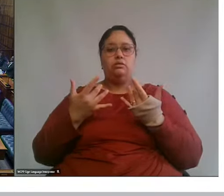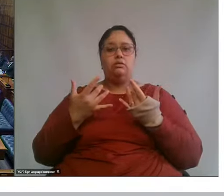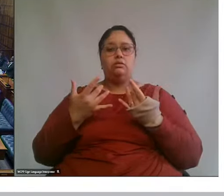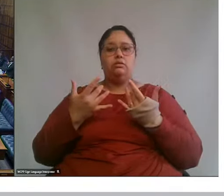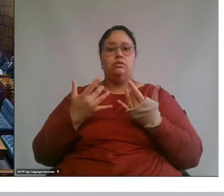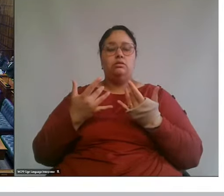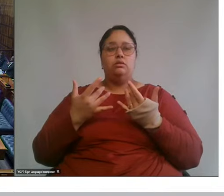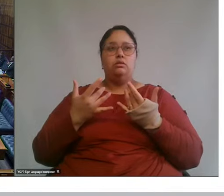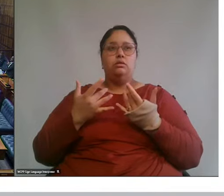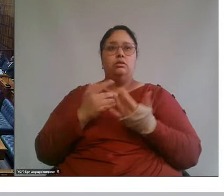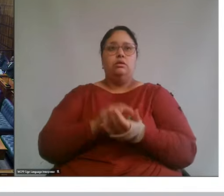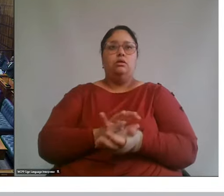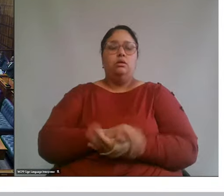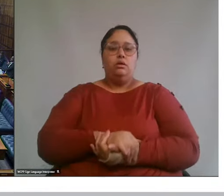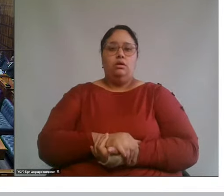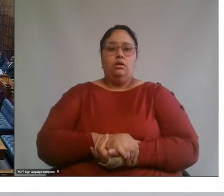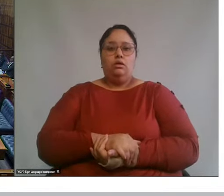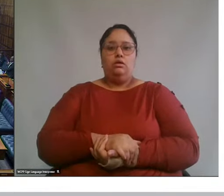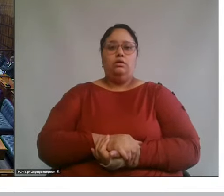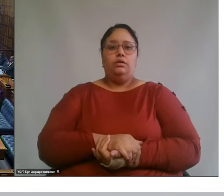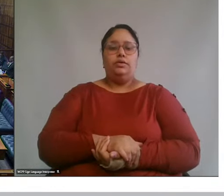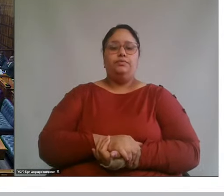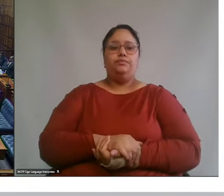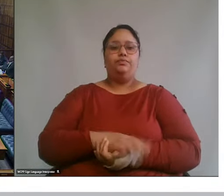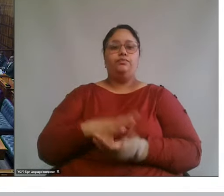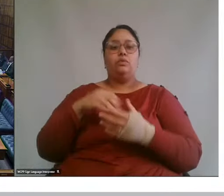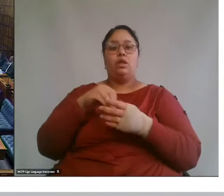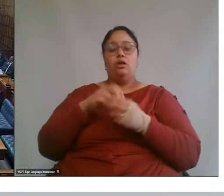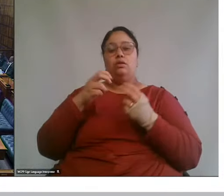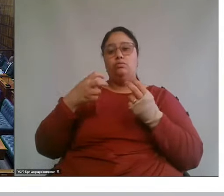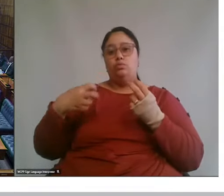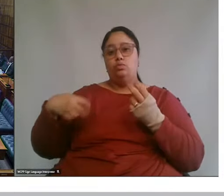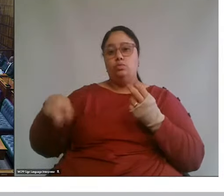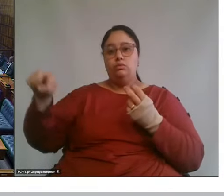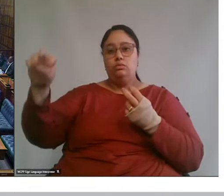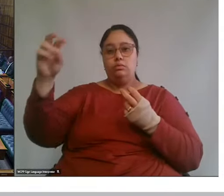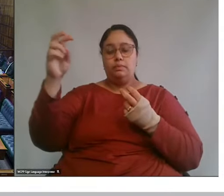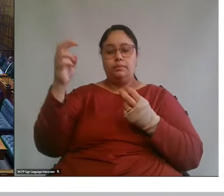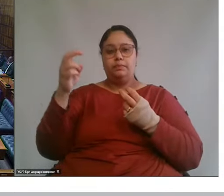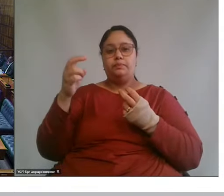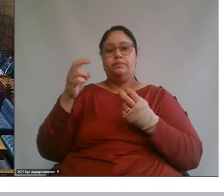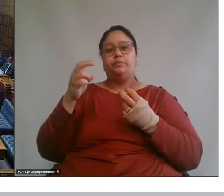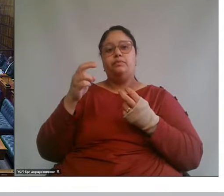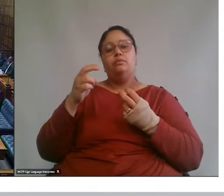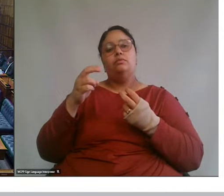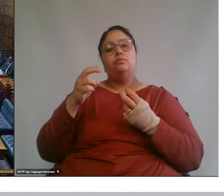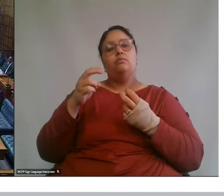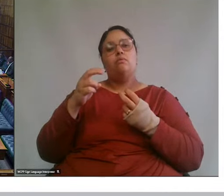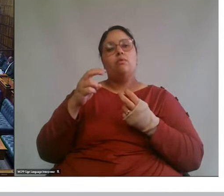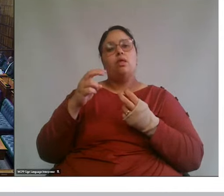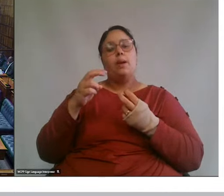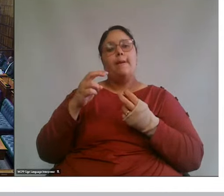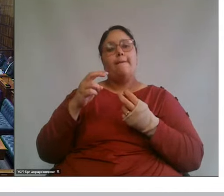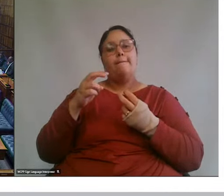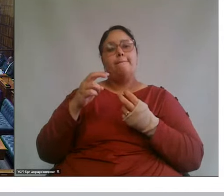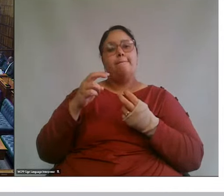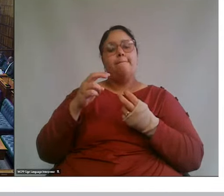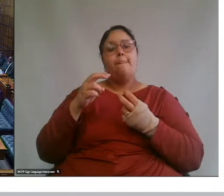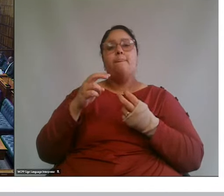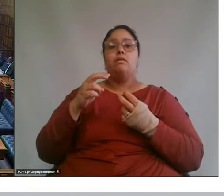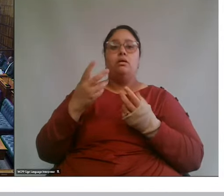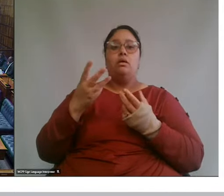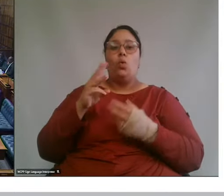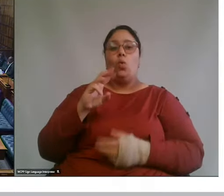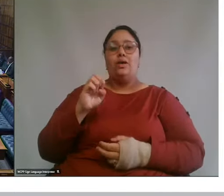in the um in the tourism space uh you know part from um so the role of